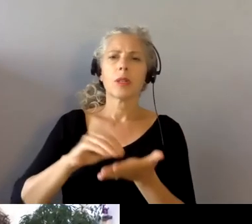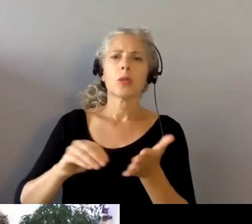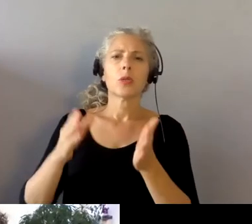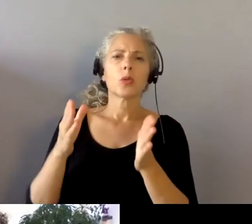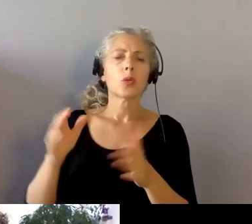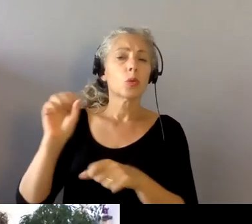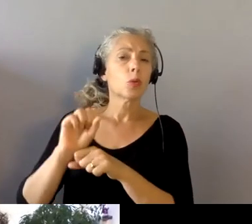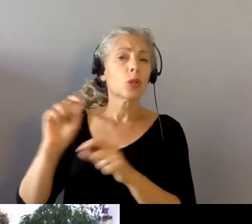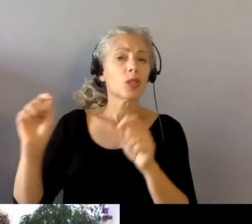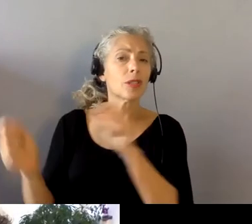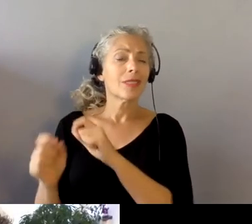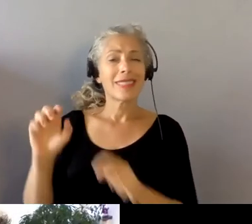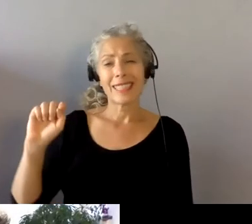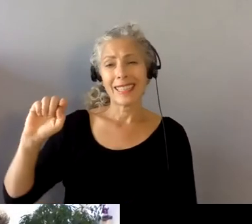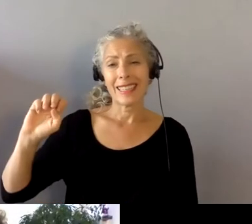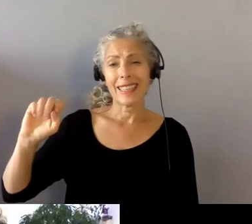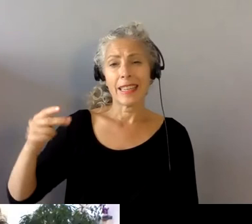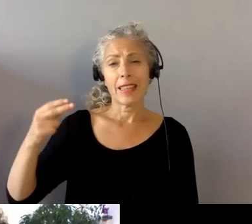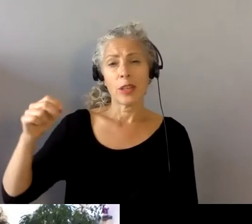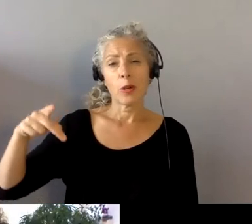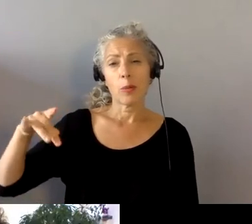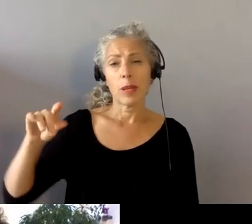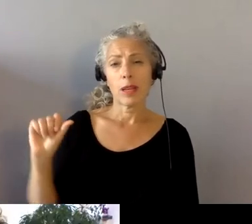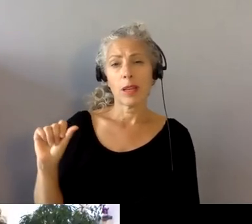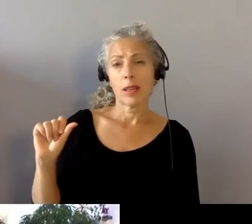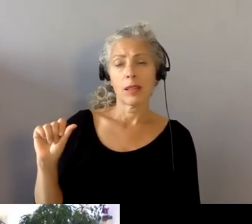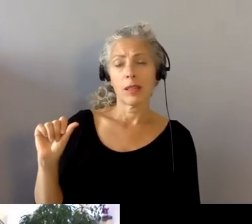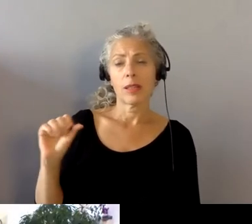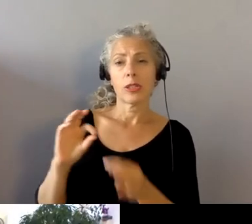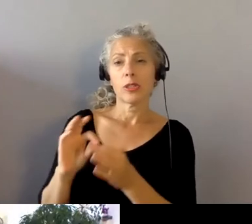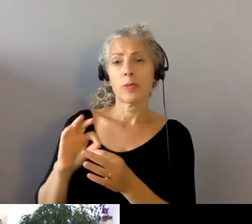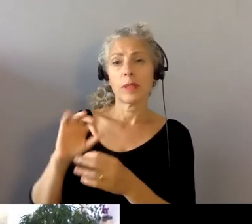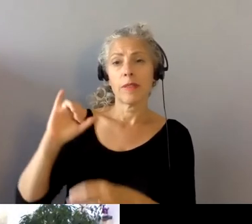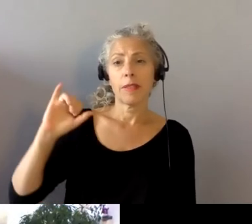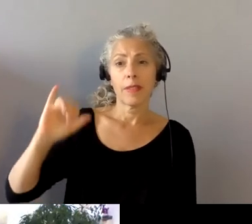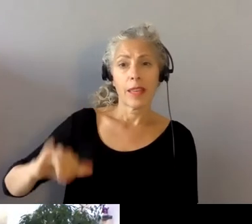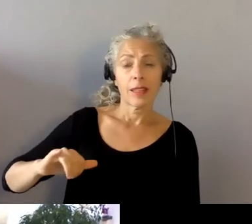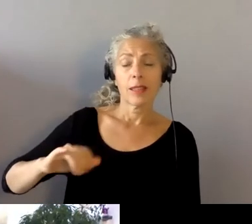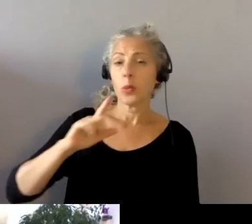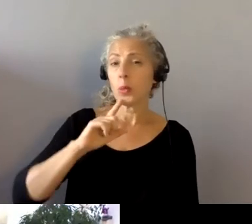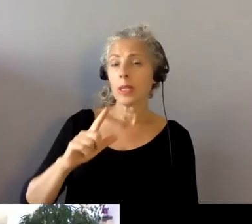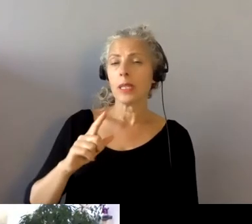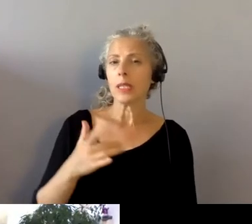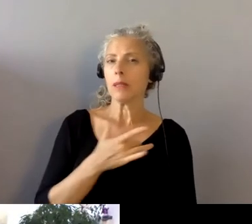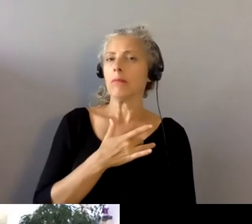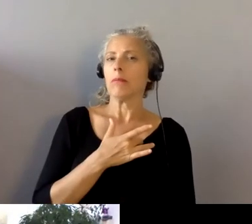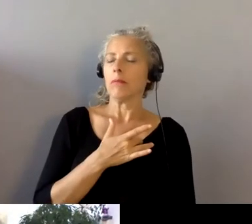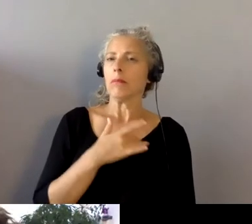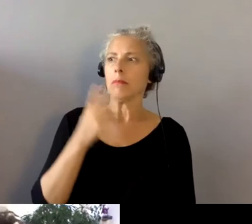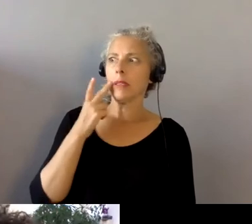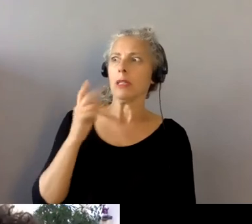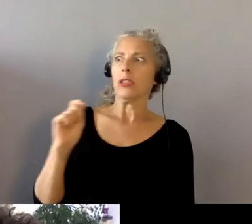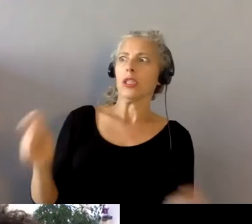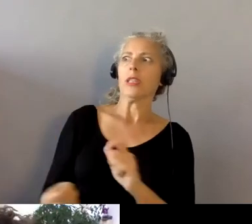work has shifted. I mean, Ethiopia is really, in terms of that in Addis Ababa, it was really palpable to see those changes